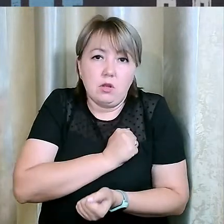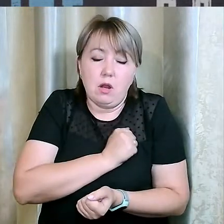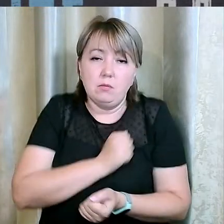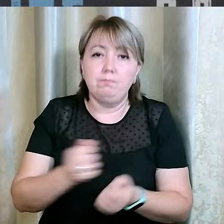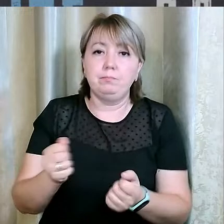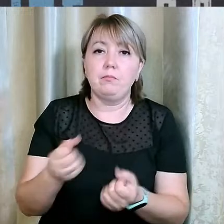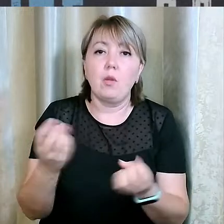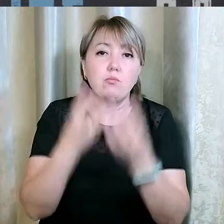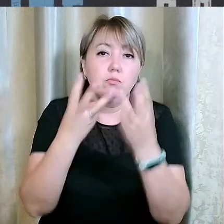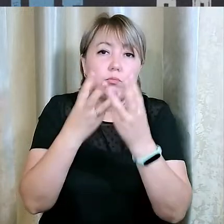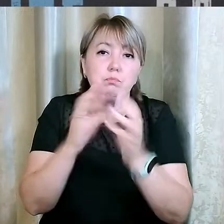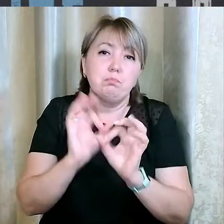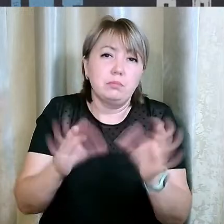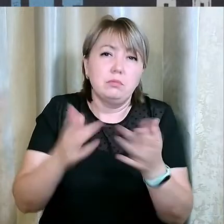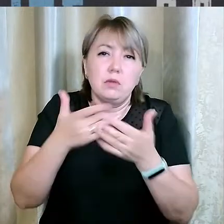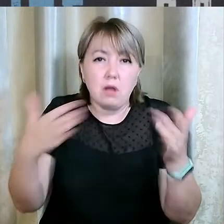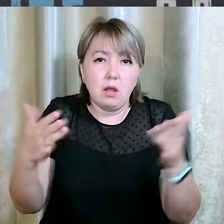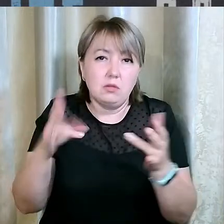negligence.